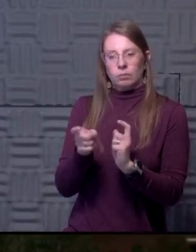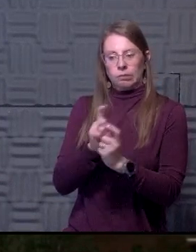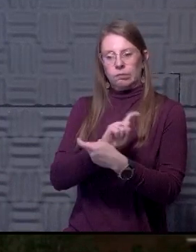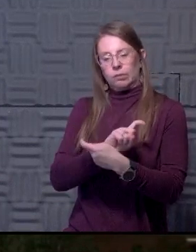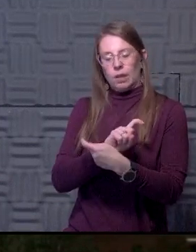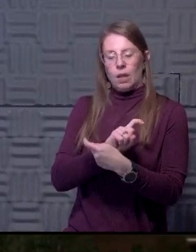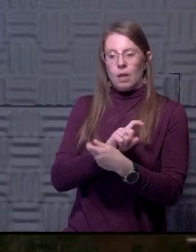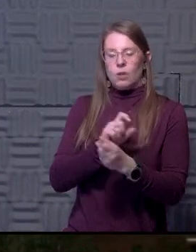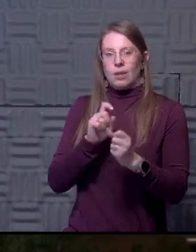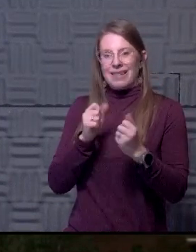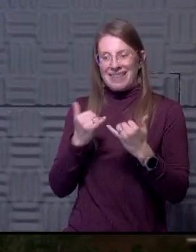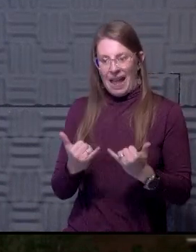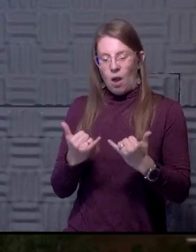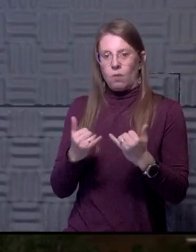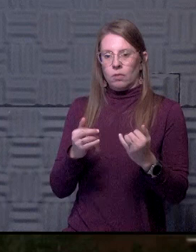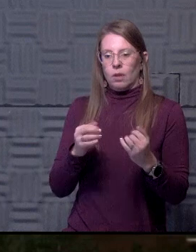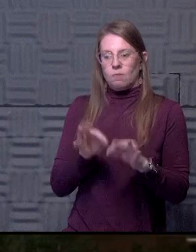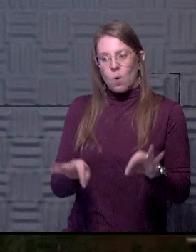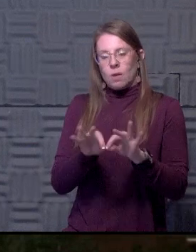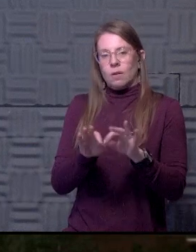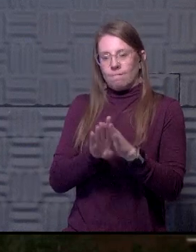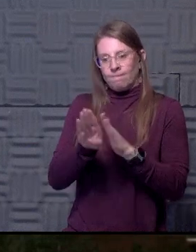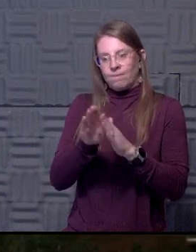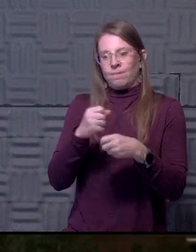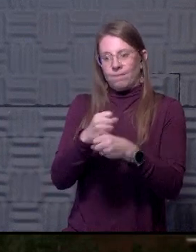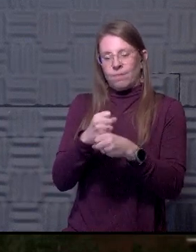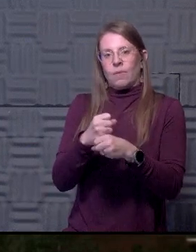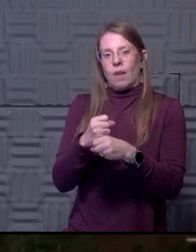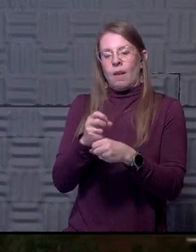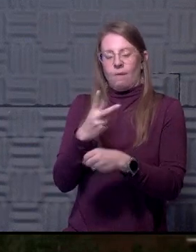a vaccine for children. And more importantly, if you think